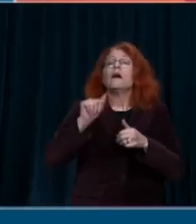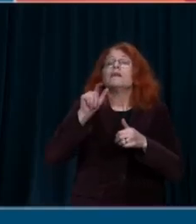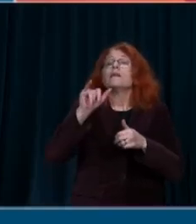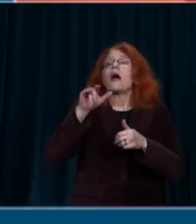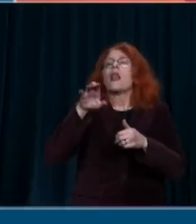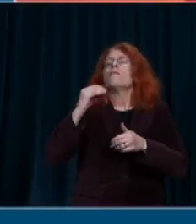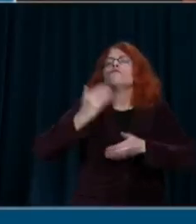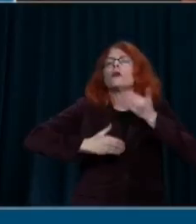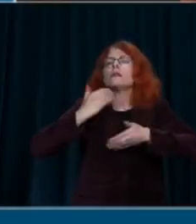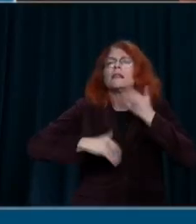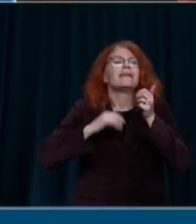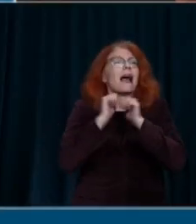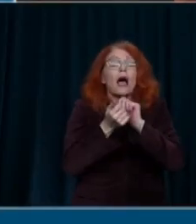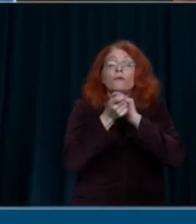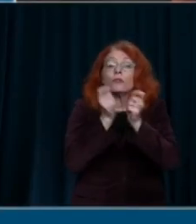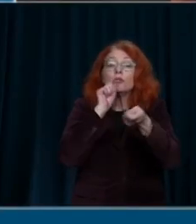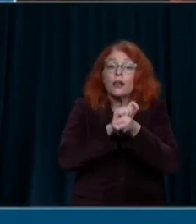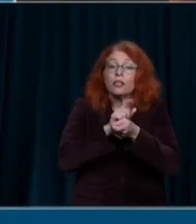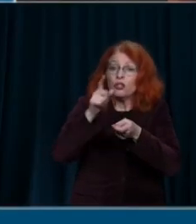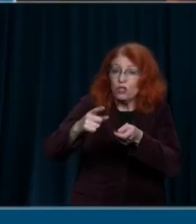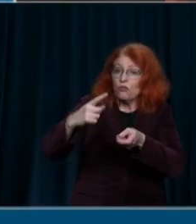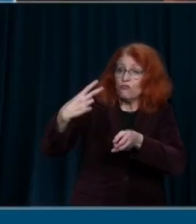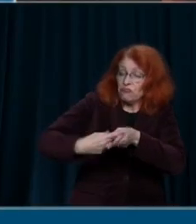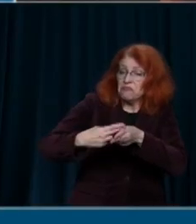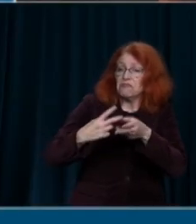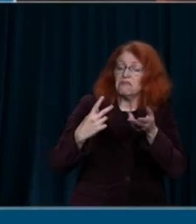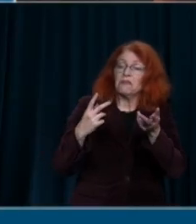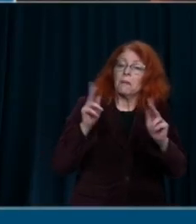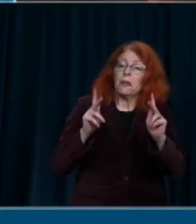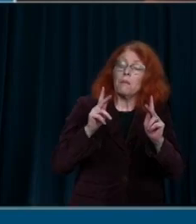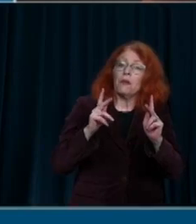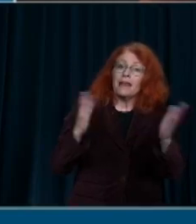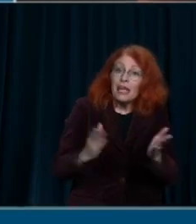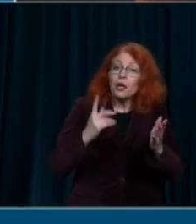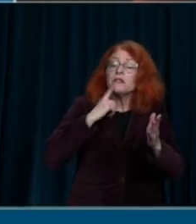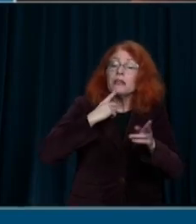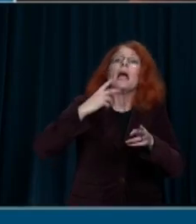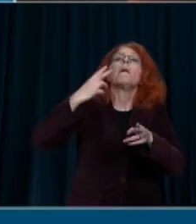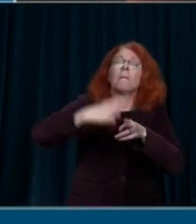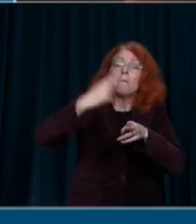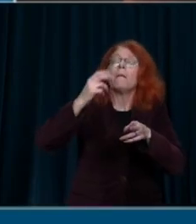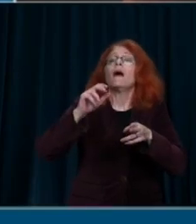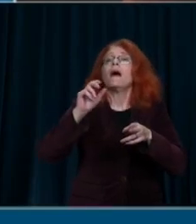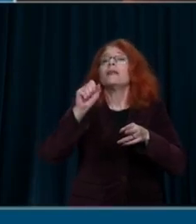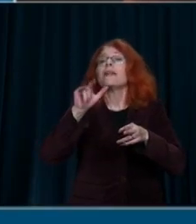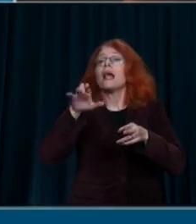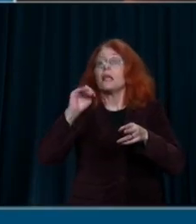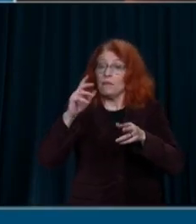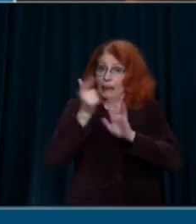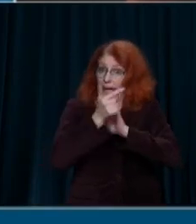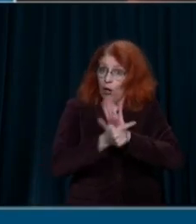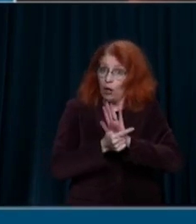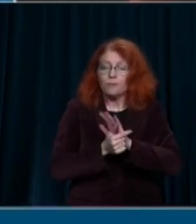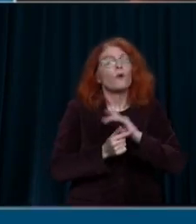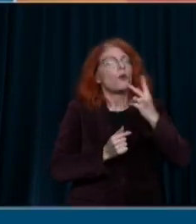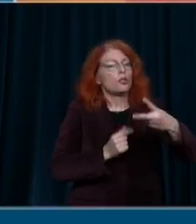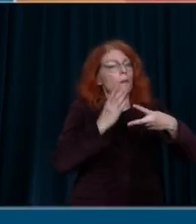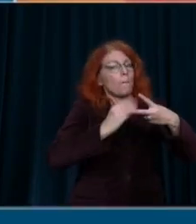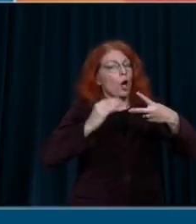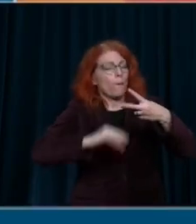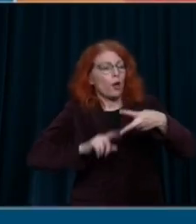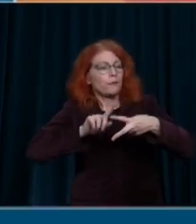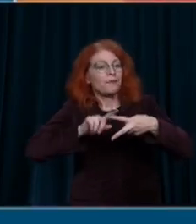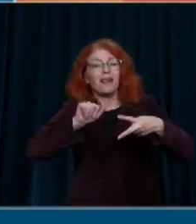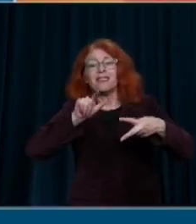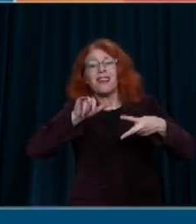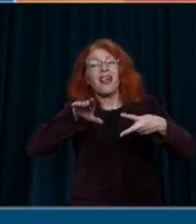process, how do we reform it? And do you consider those who come to this country and claim asylum as being here legally? That's 2 parts. First part is